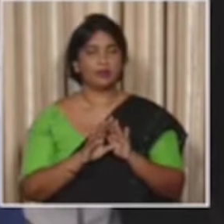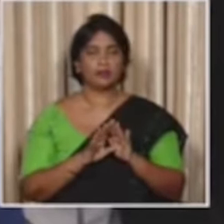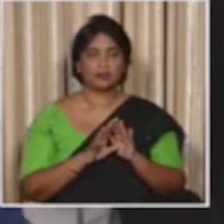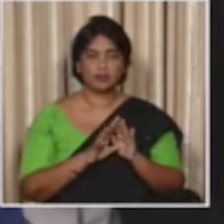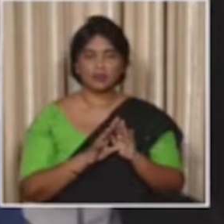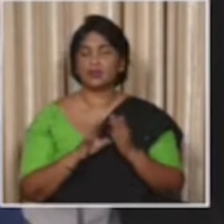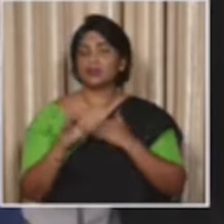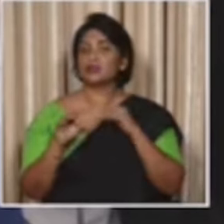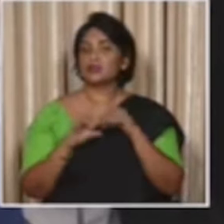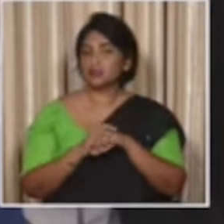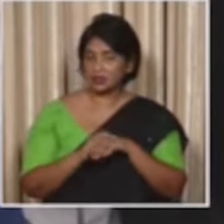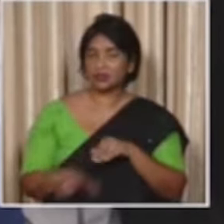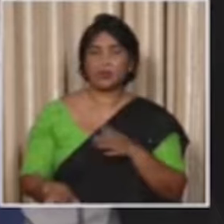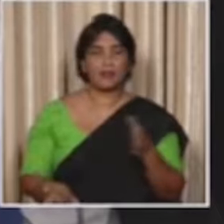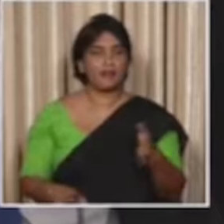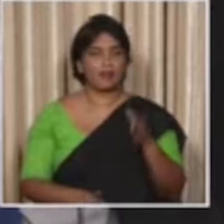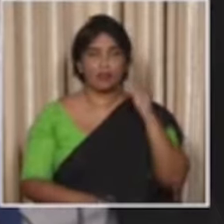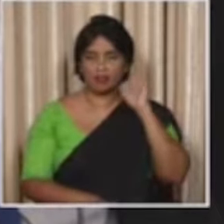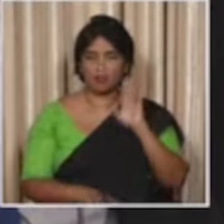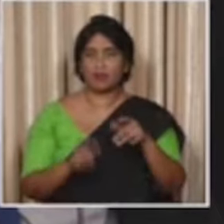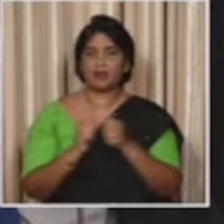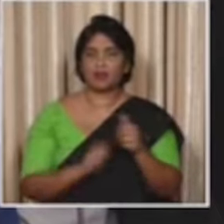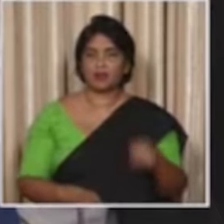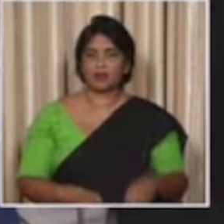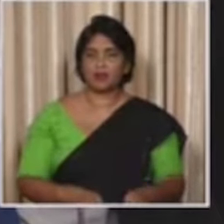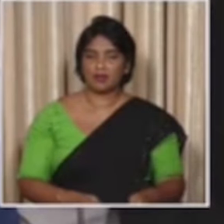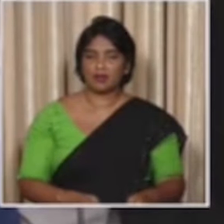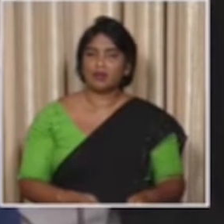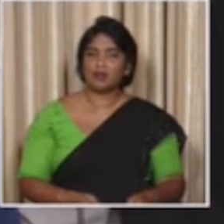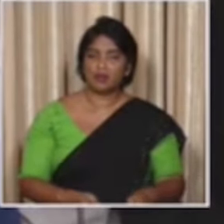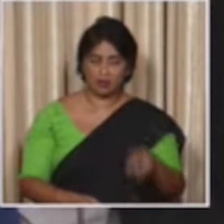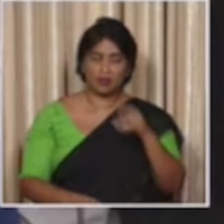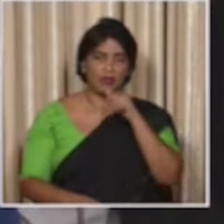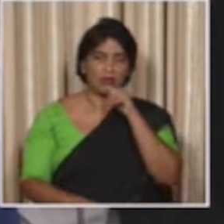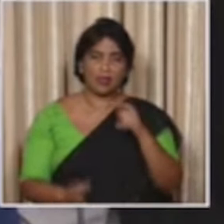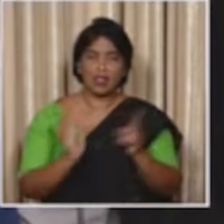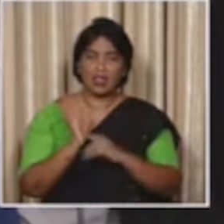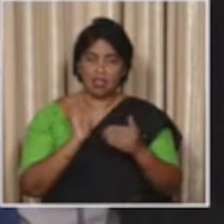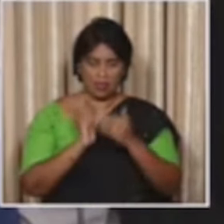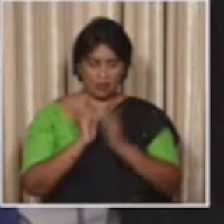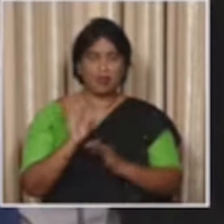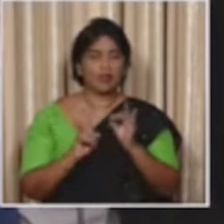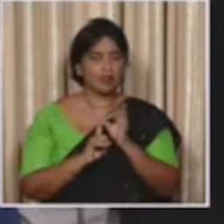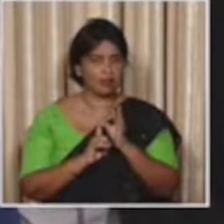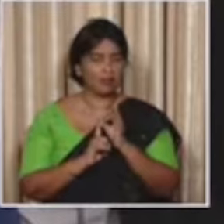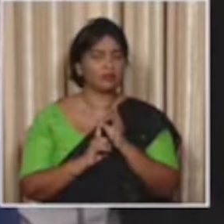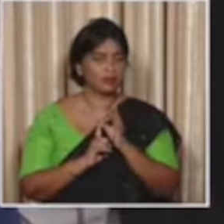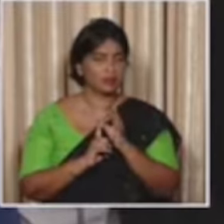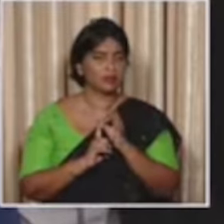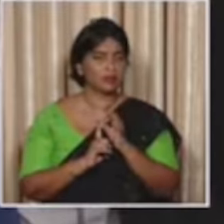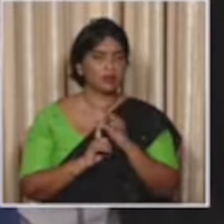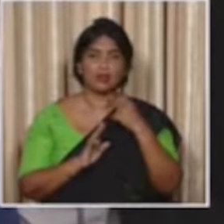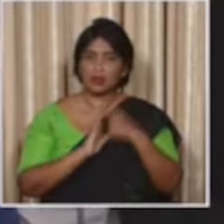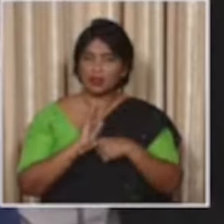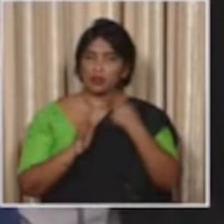what about your labor minister? He is sending his people. The poor Sri Lankan workers are